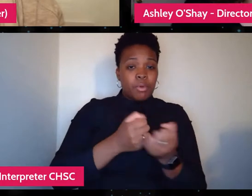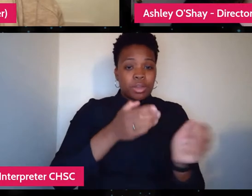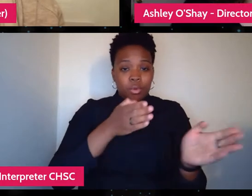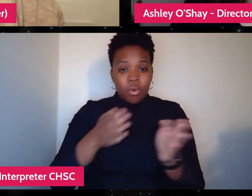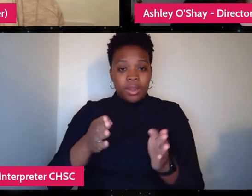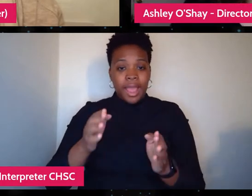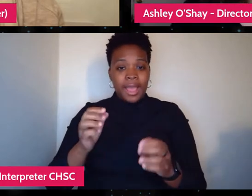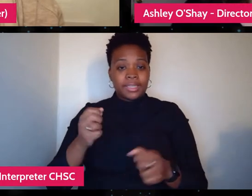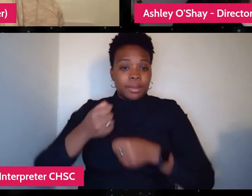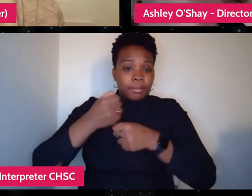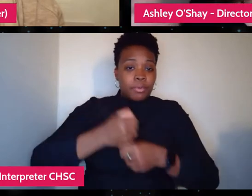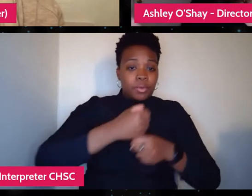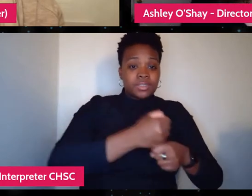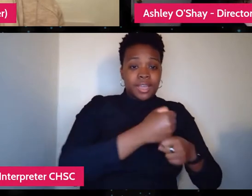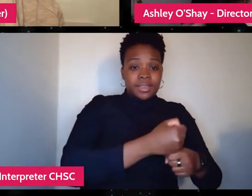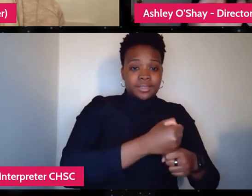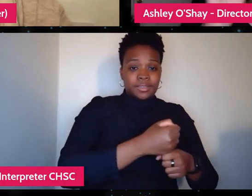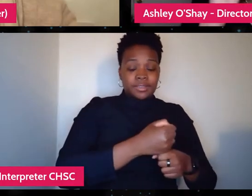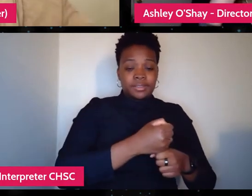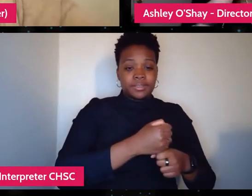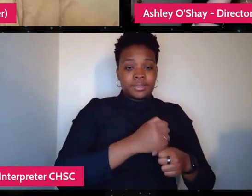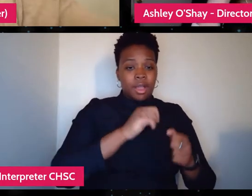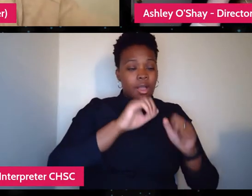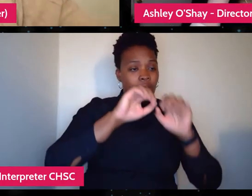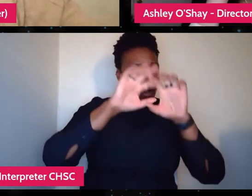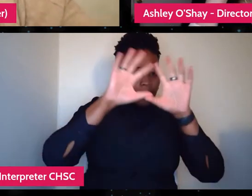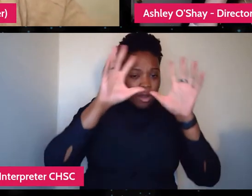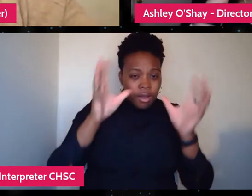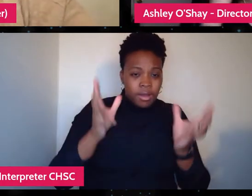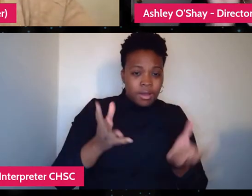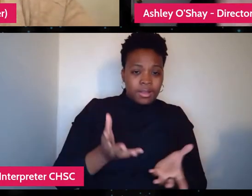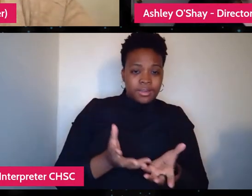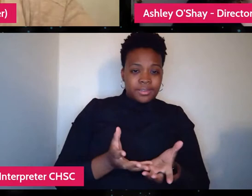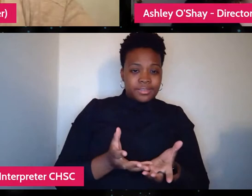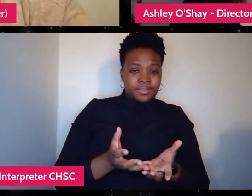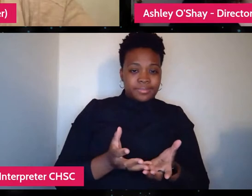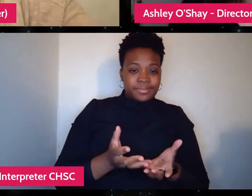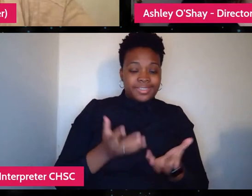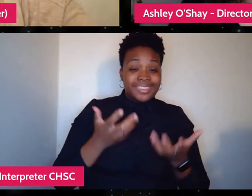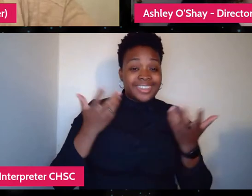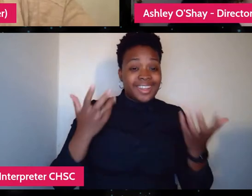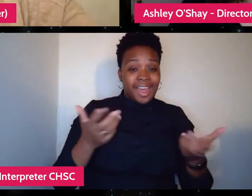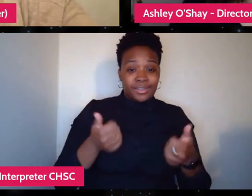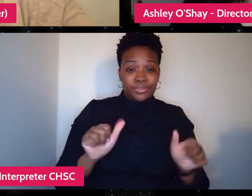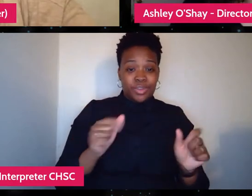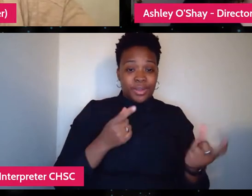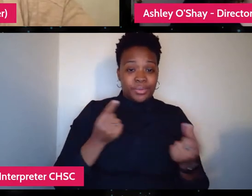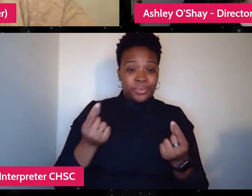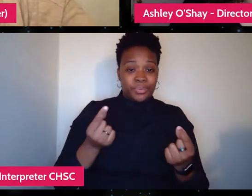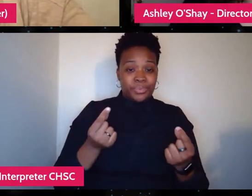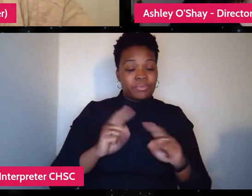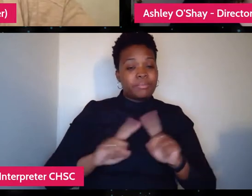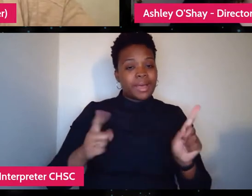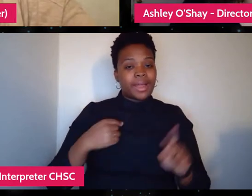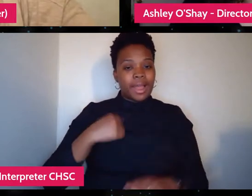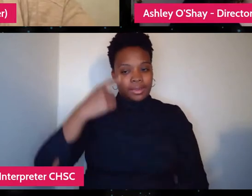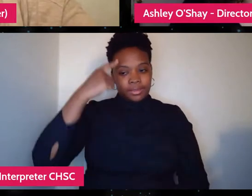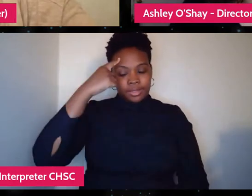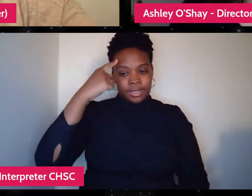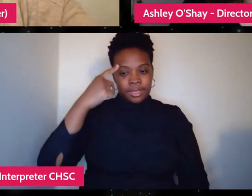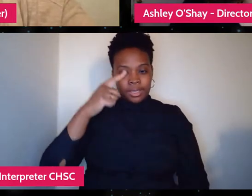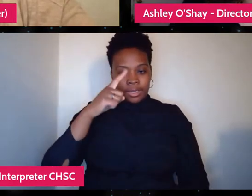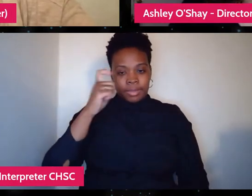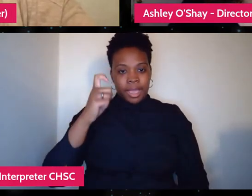And you know, that is, all of that is a very, a lot to try to do, but you know, I think because of